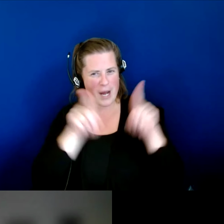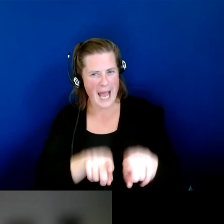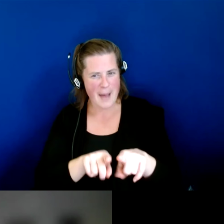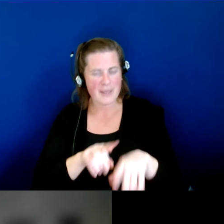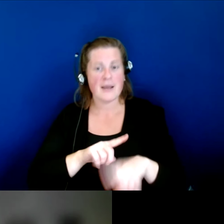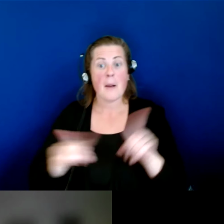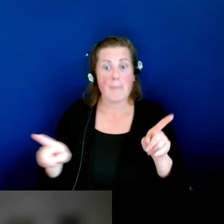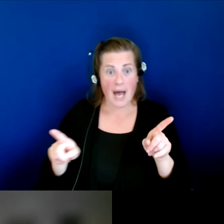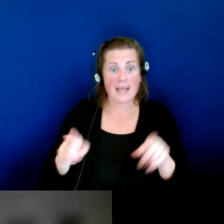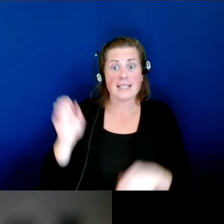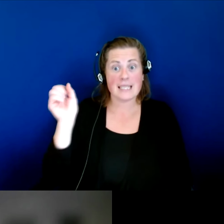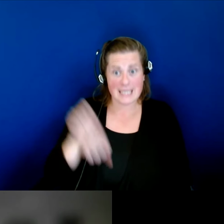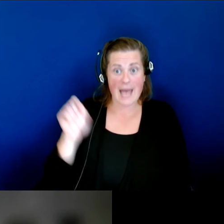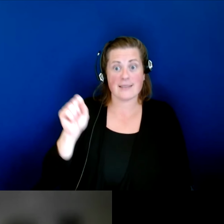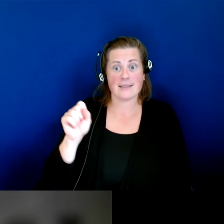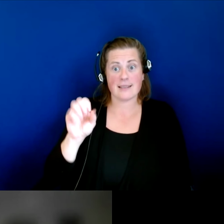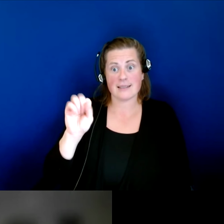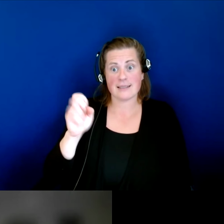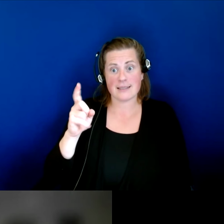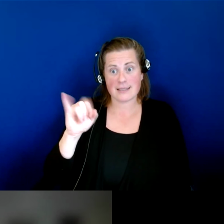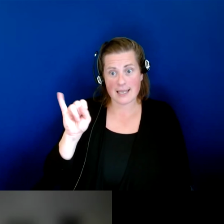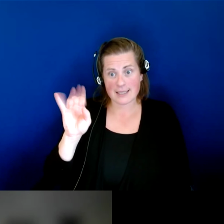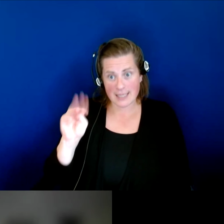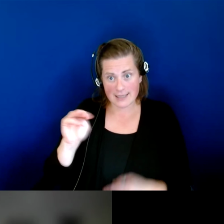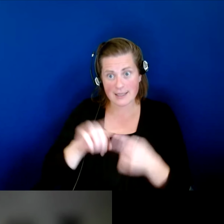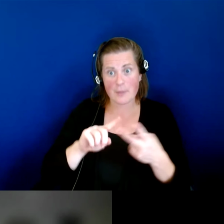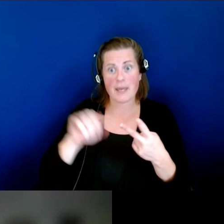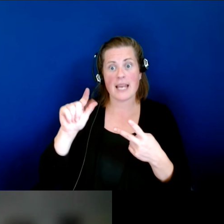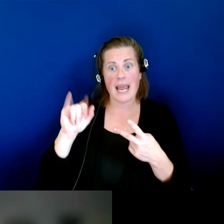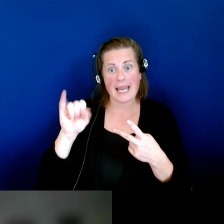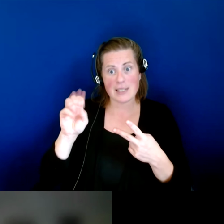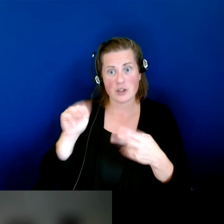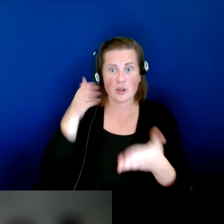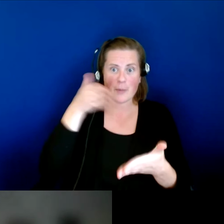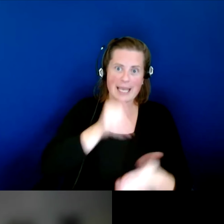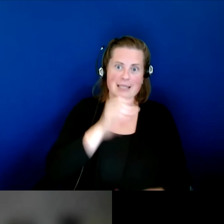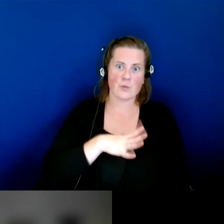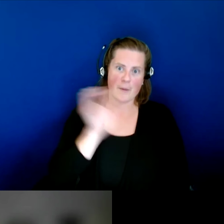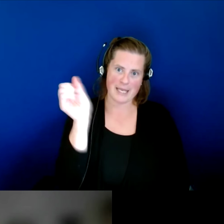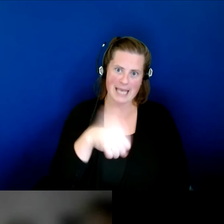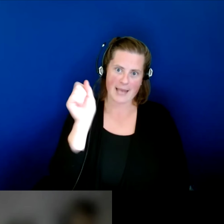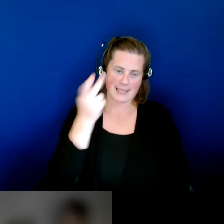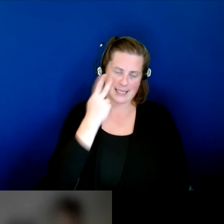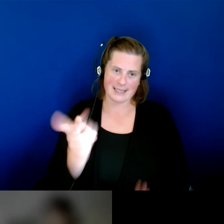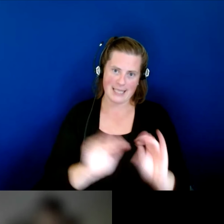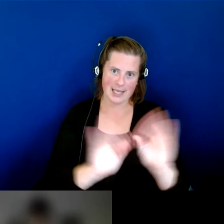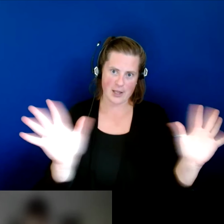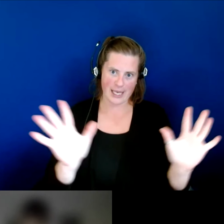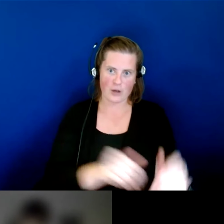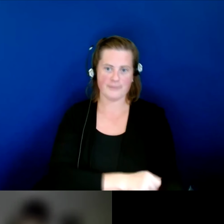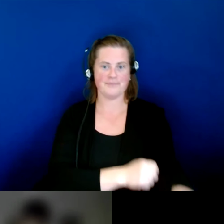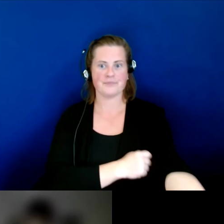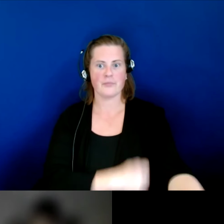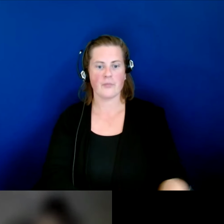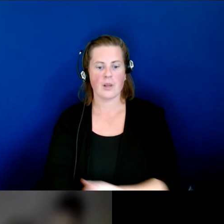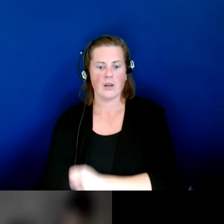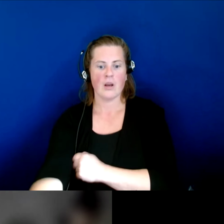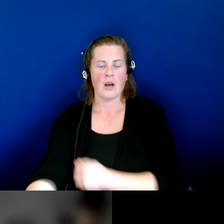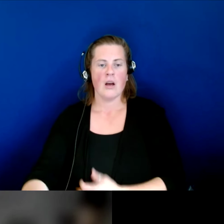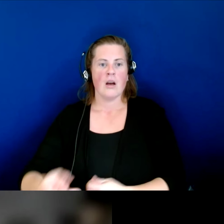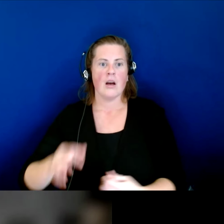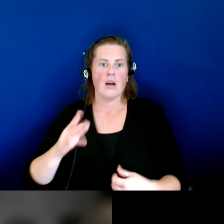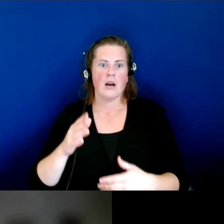was certainly brought up in that example. And so one could see that there might be circumstances for